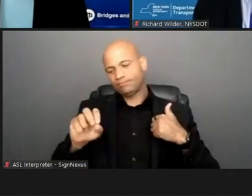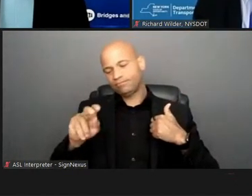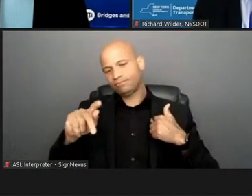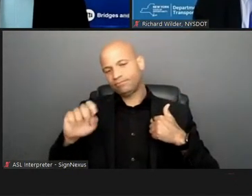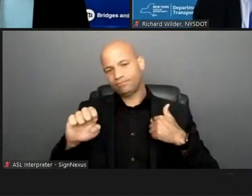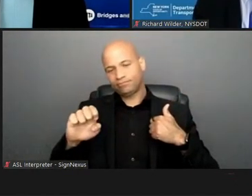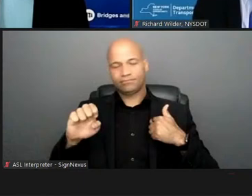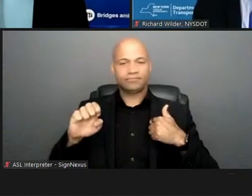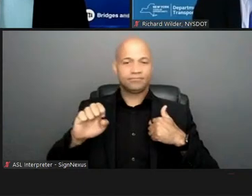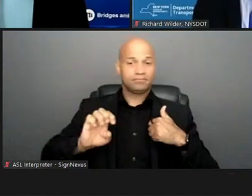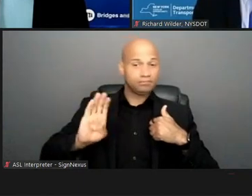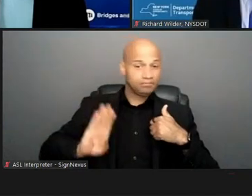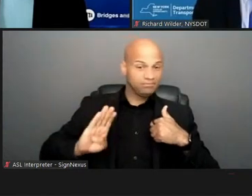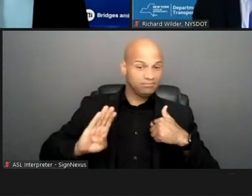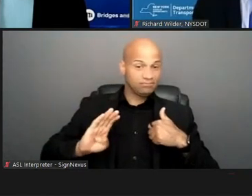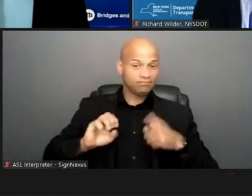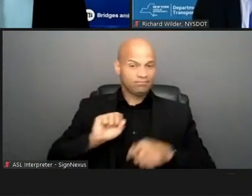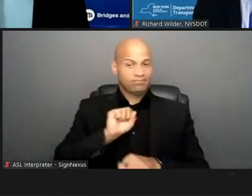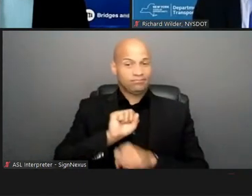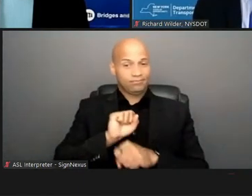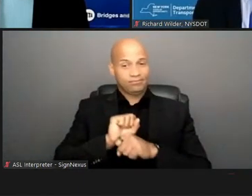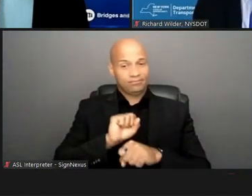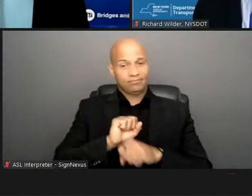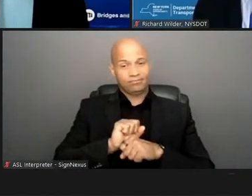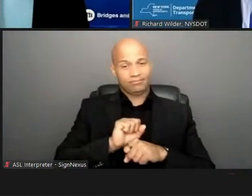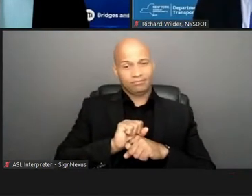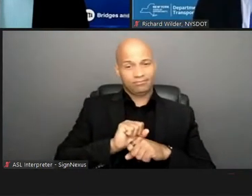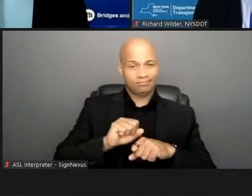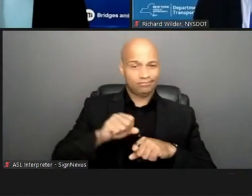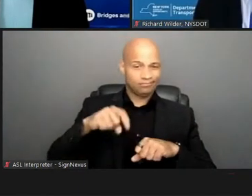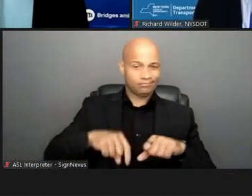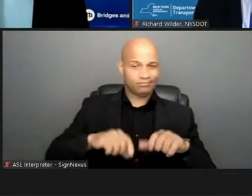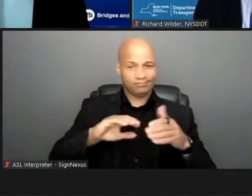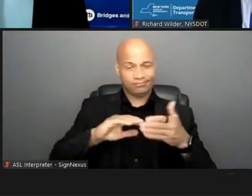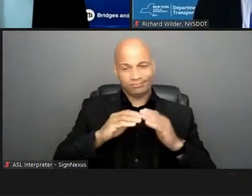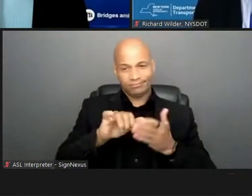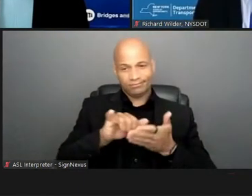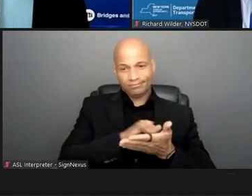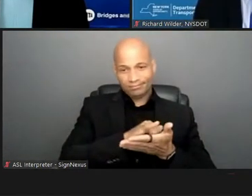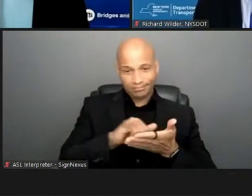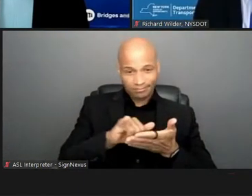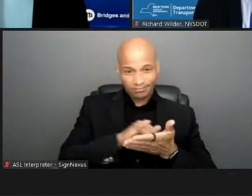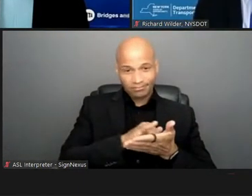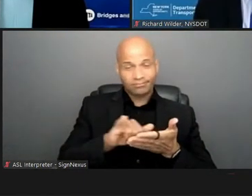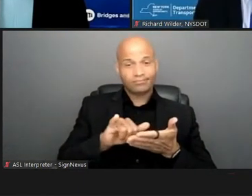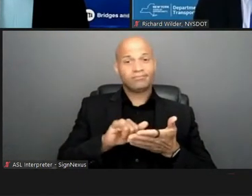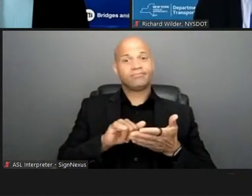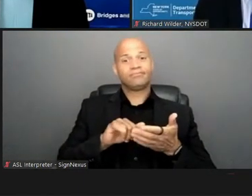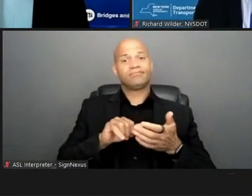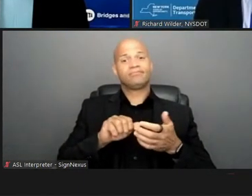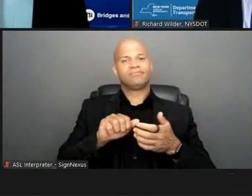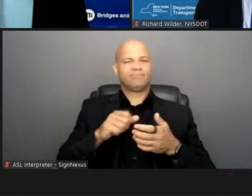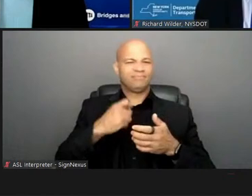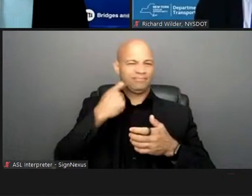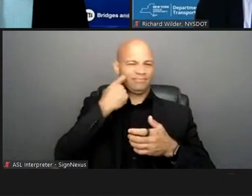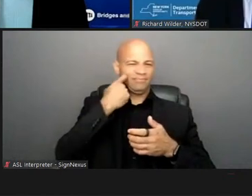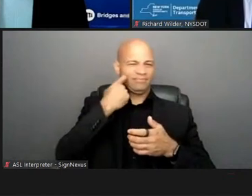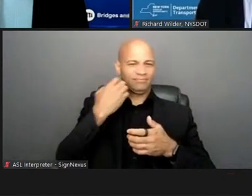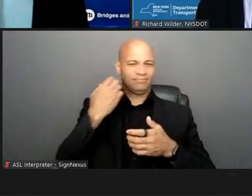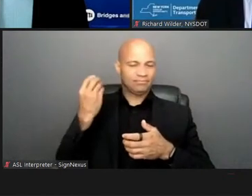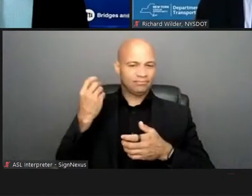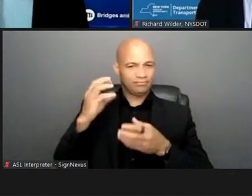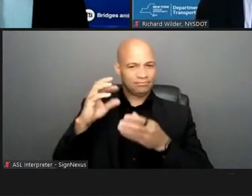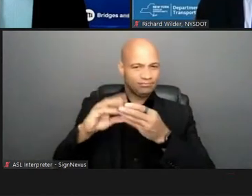uh I work in lower Manhattan uh honestly Chelsea gave a really good support to all this so I just would like